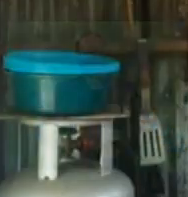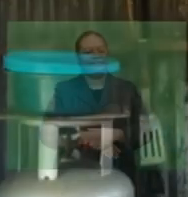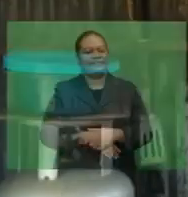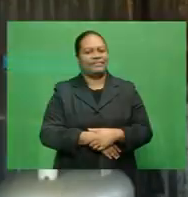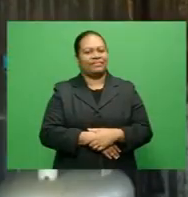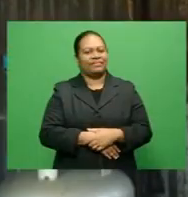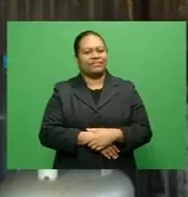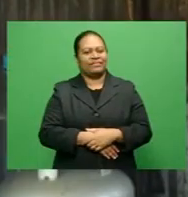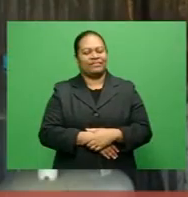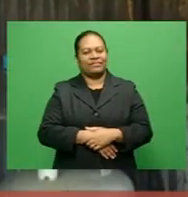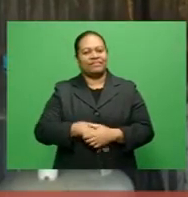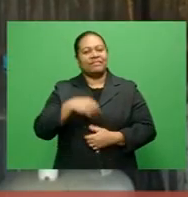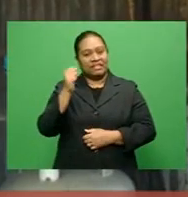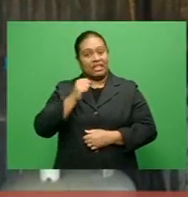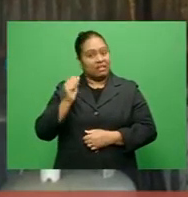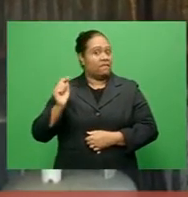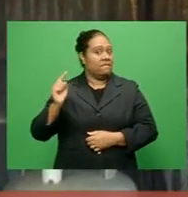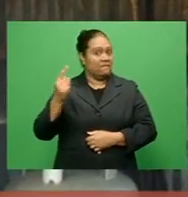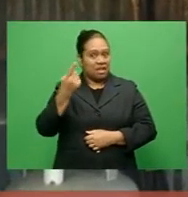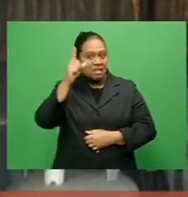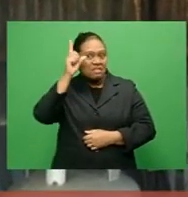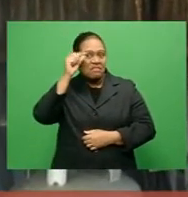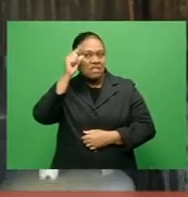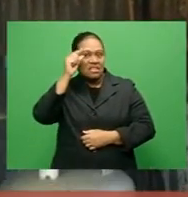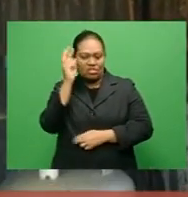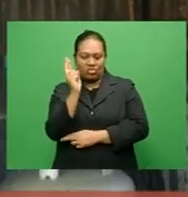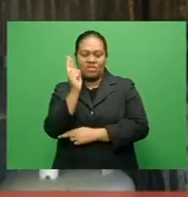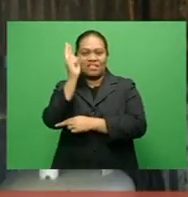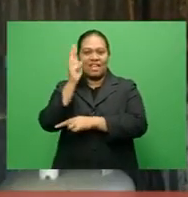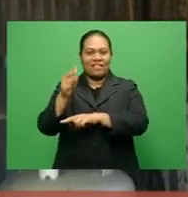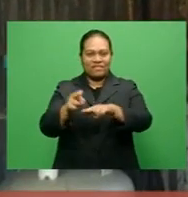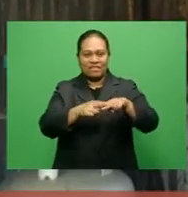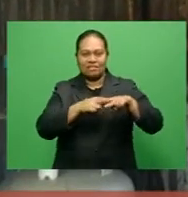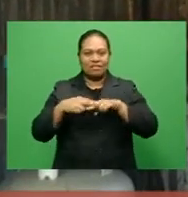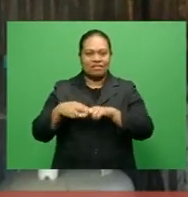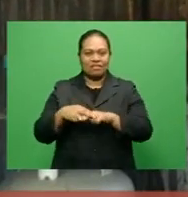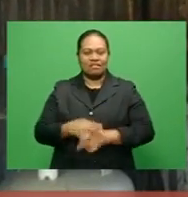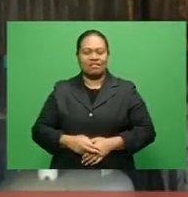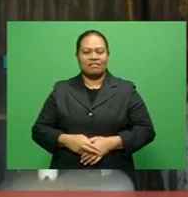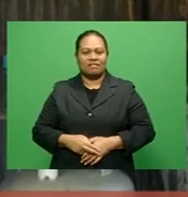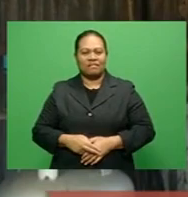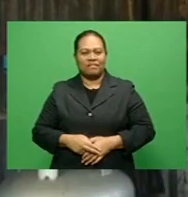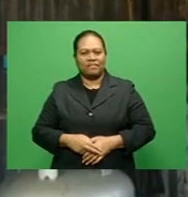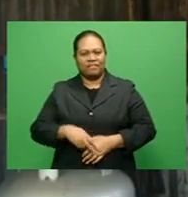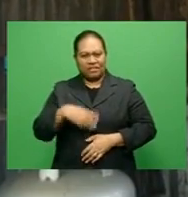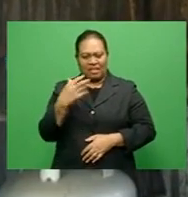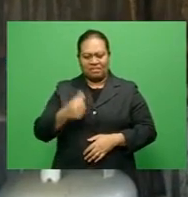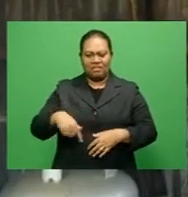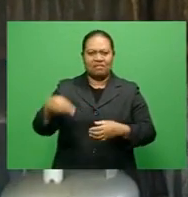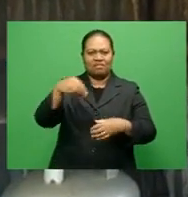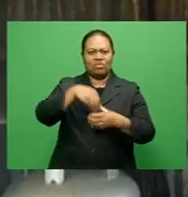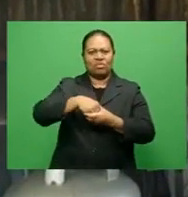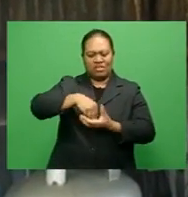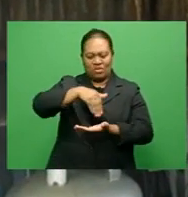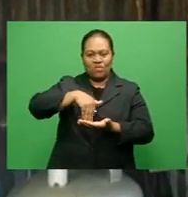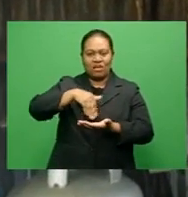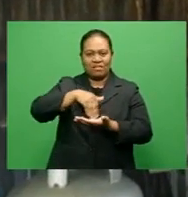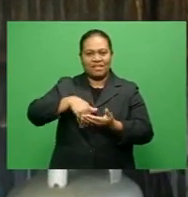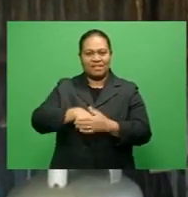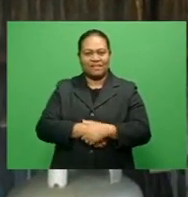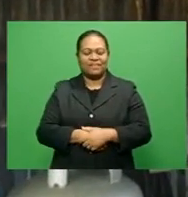He's one of the first Fijian to represent Fiji, the first team in this sport, the rugby league. And I